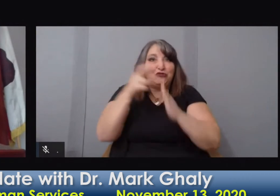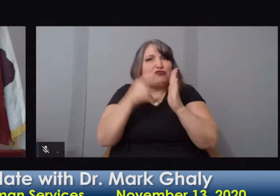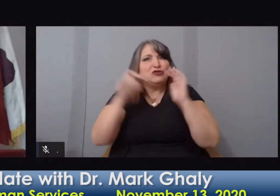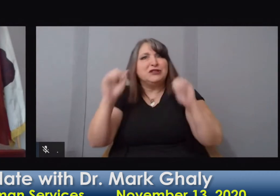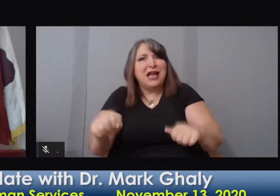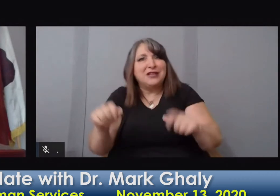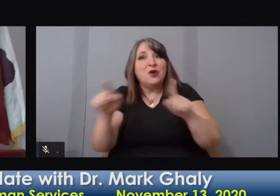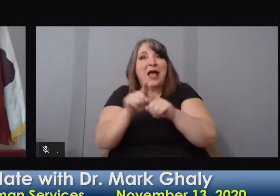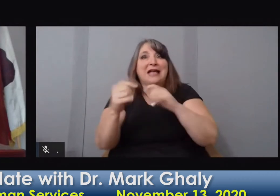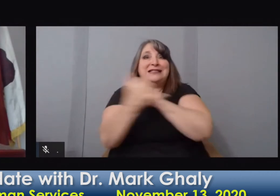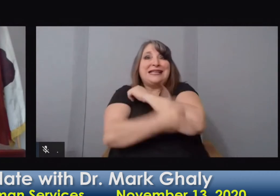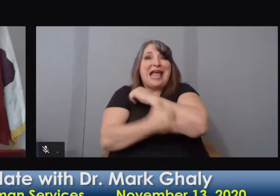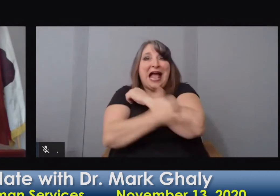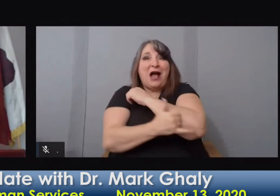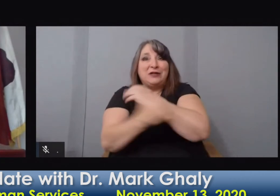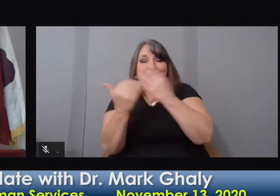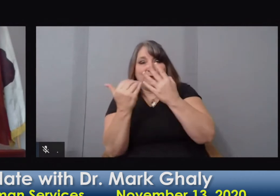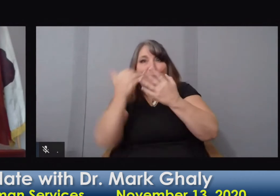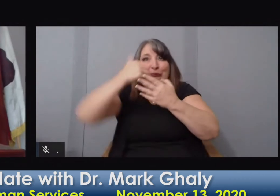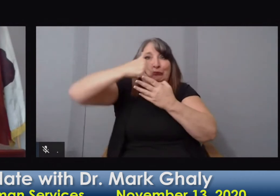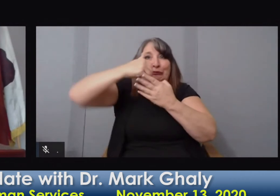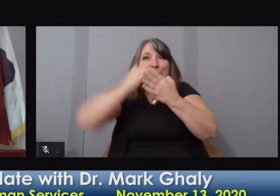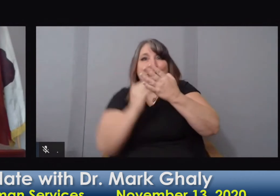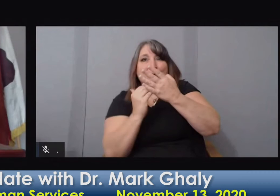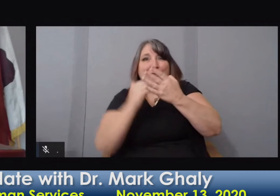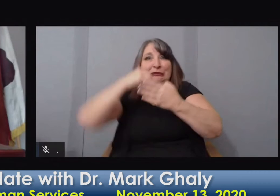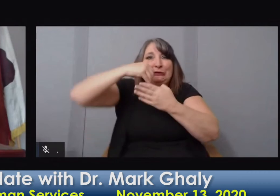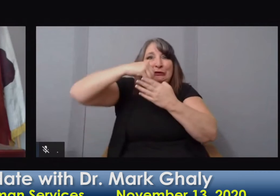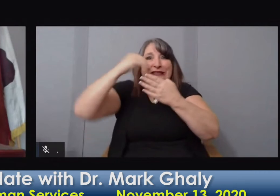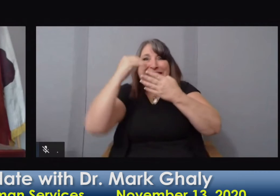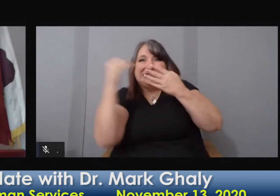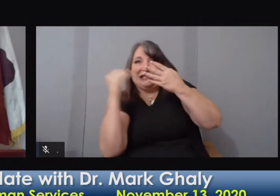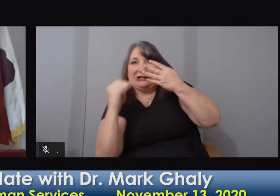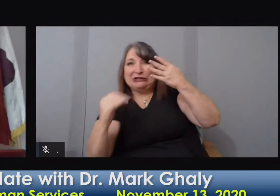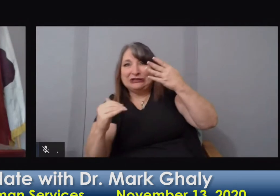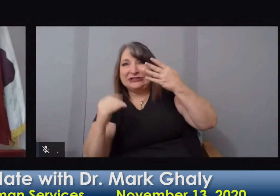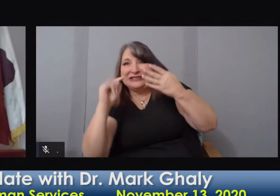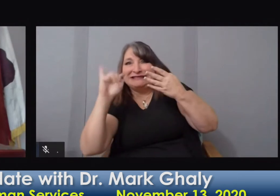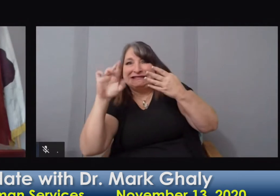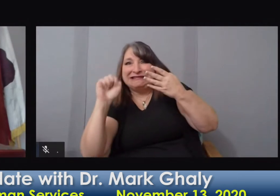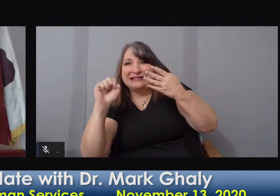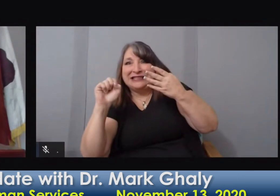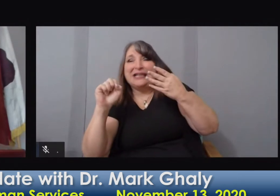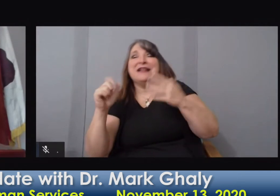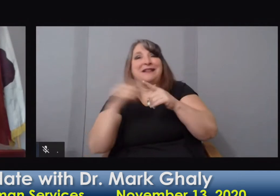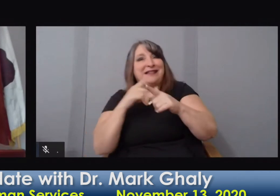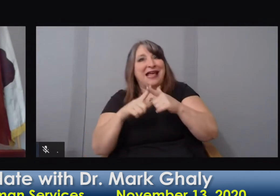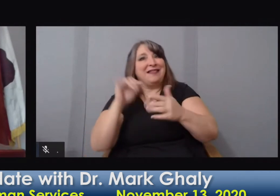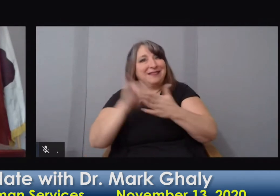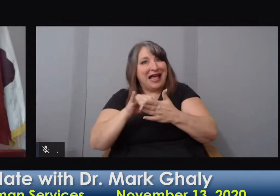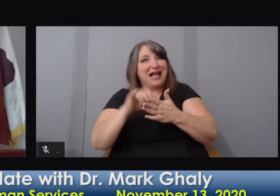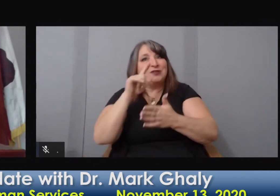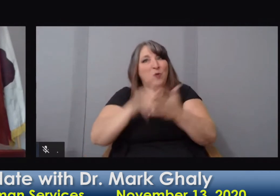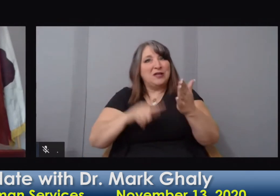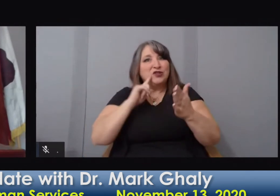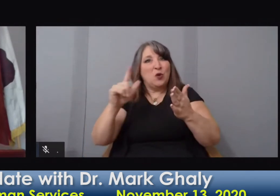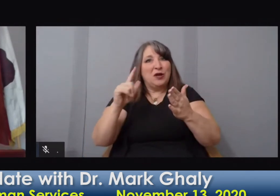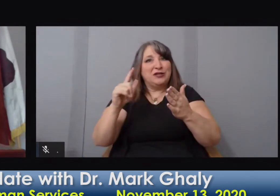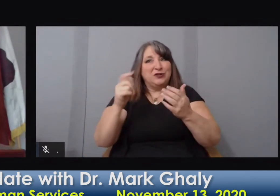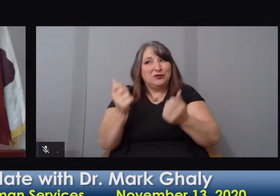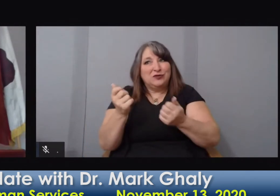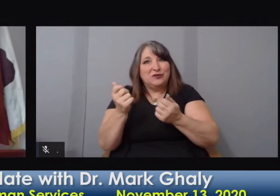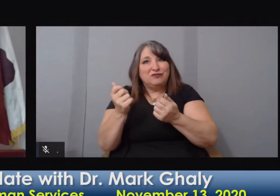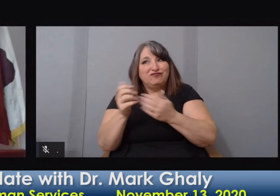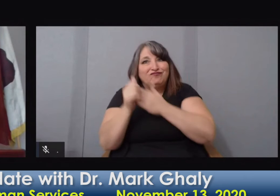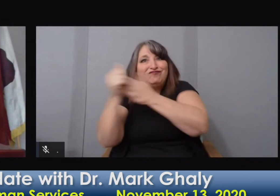counties move back, that's exactly what drives what is and isn't allowed to occur from a business or social